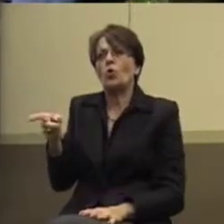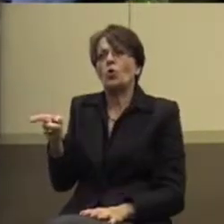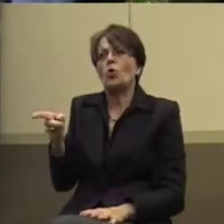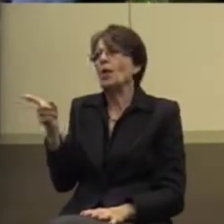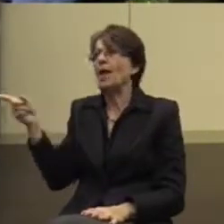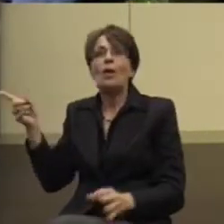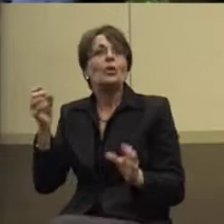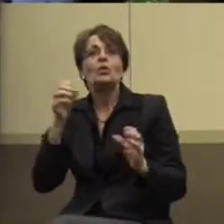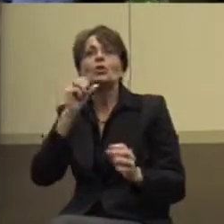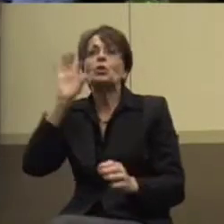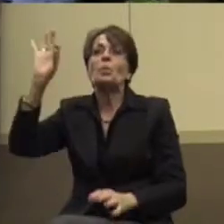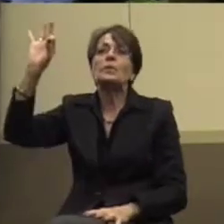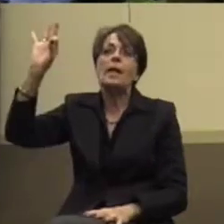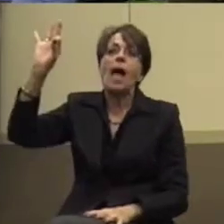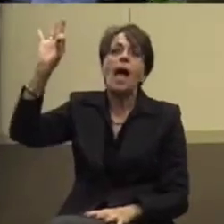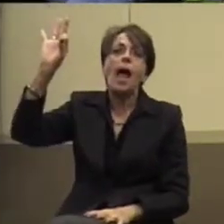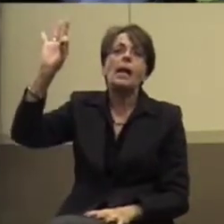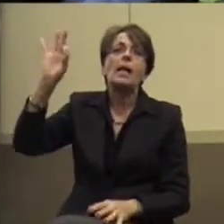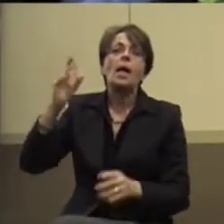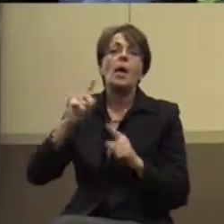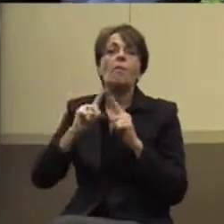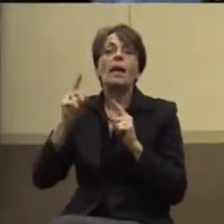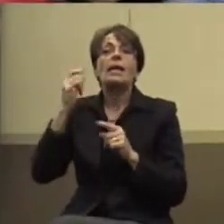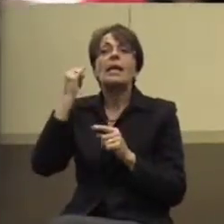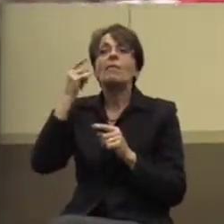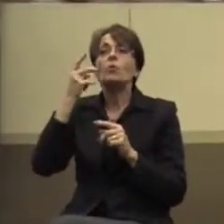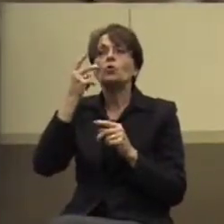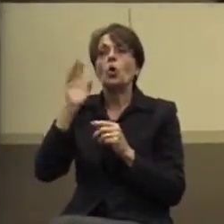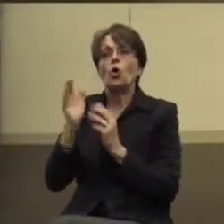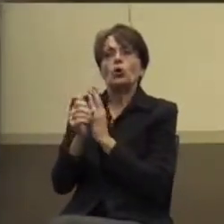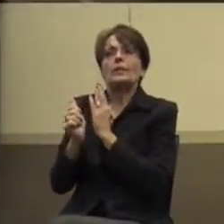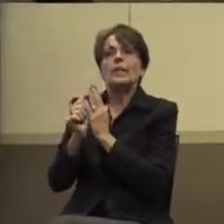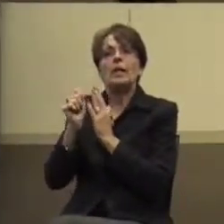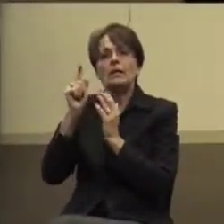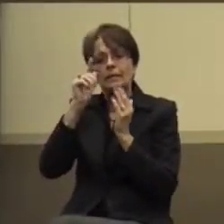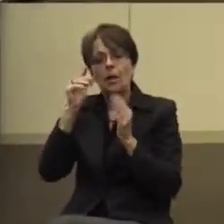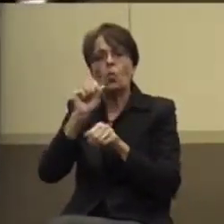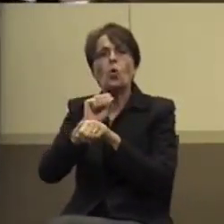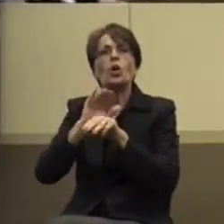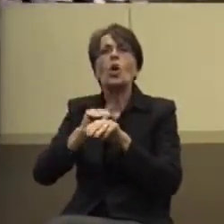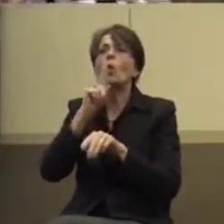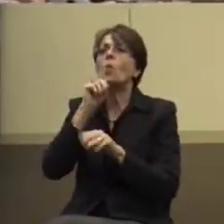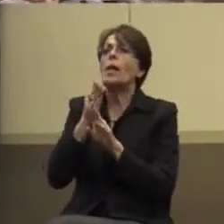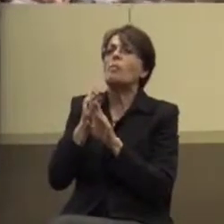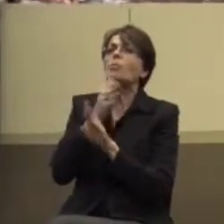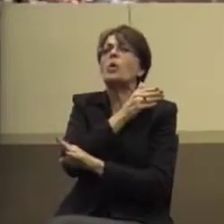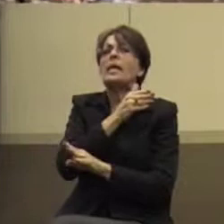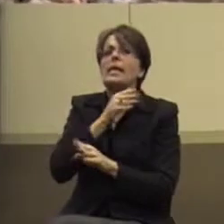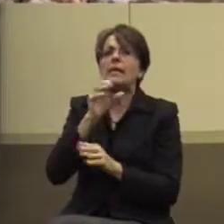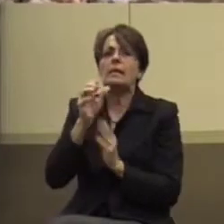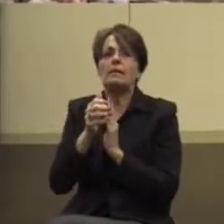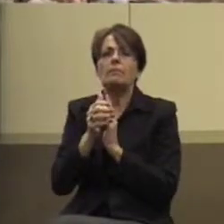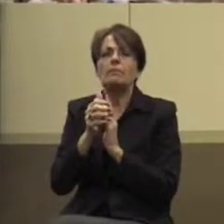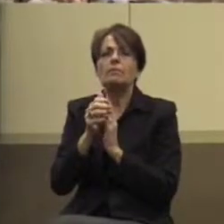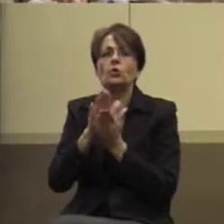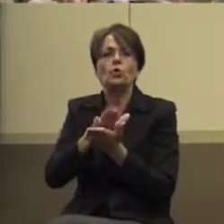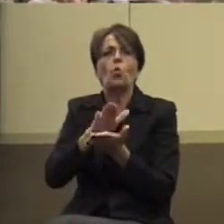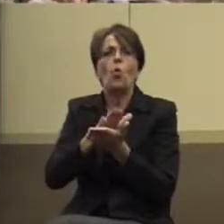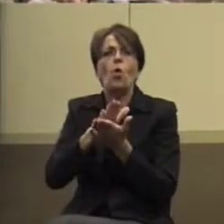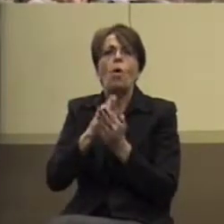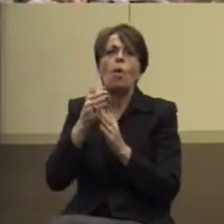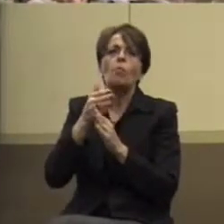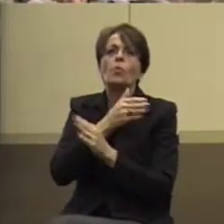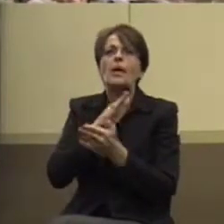it didn't even have an age. She's 9, but a lot of like but if you saw like the skills she's working on, they're still preschool level, like pre-academic type